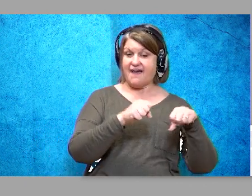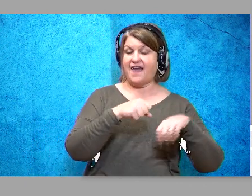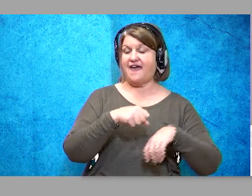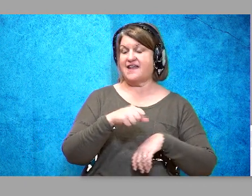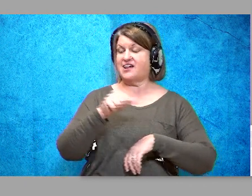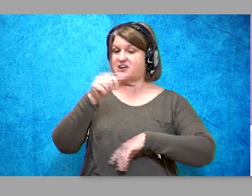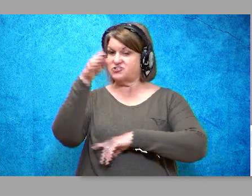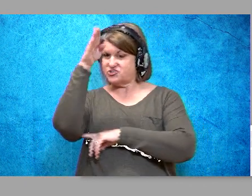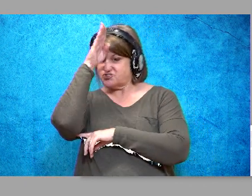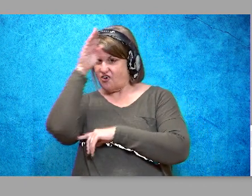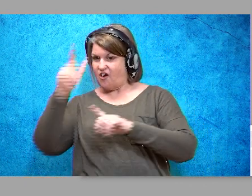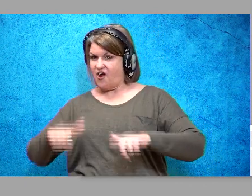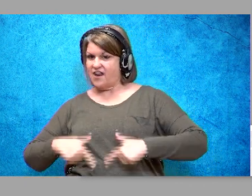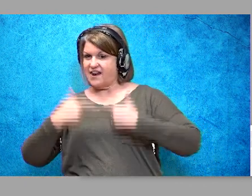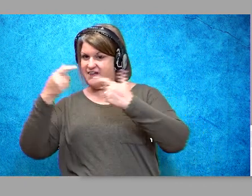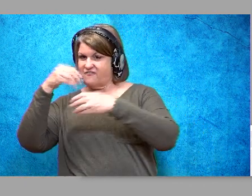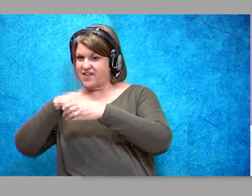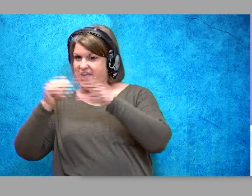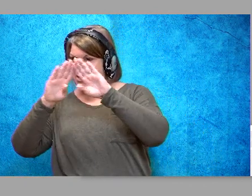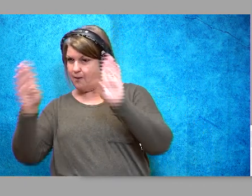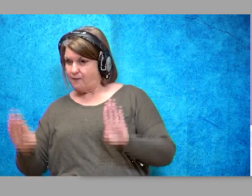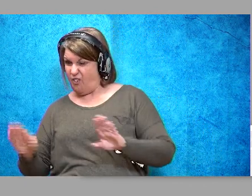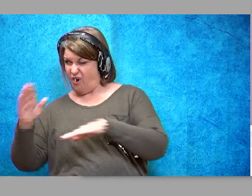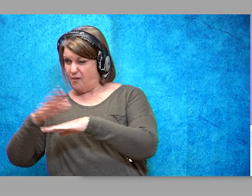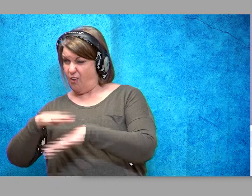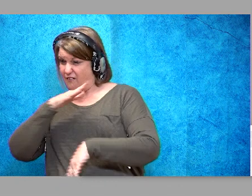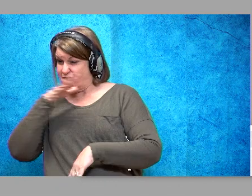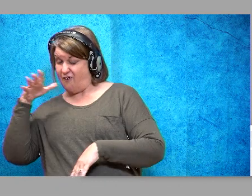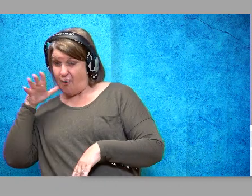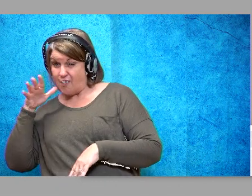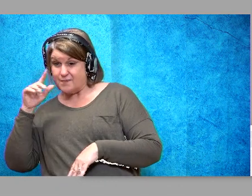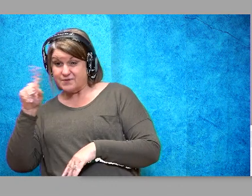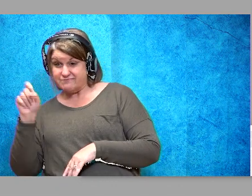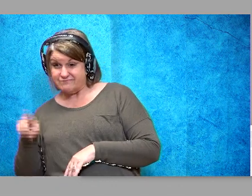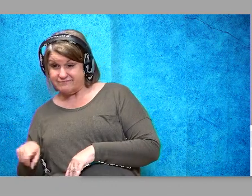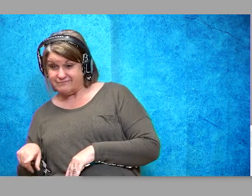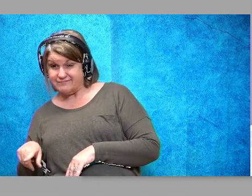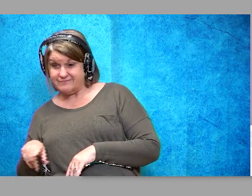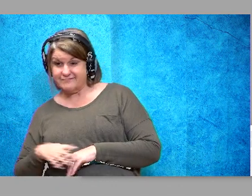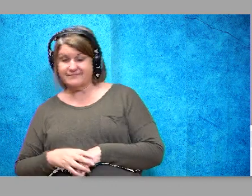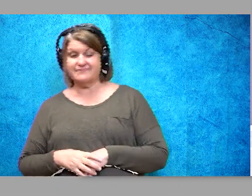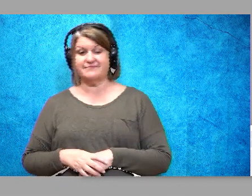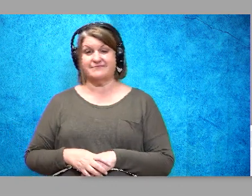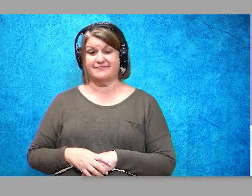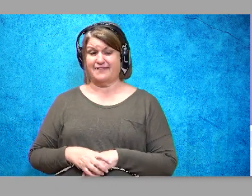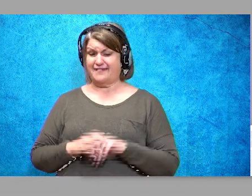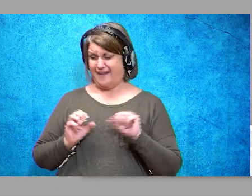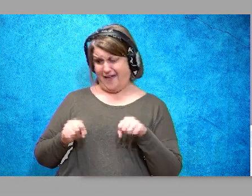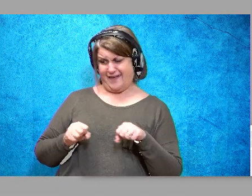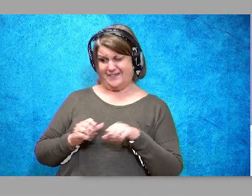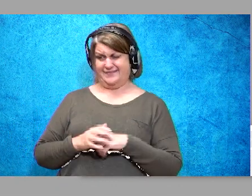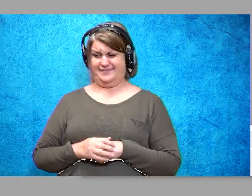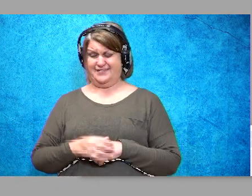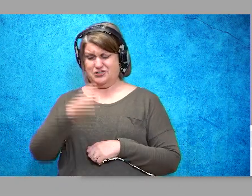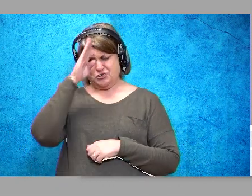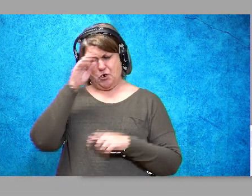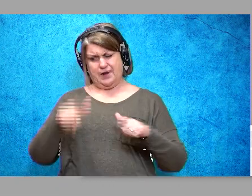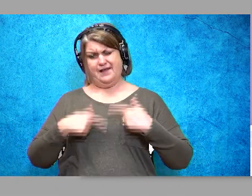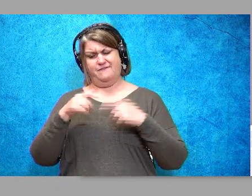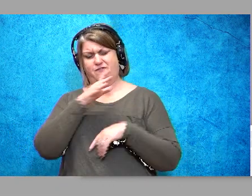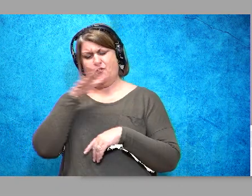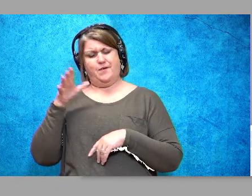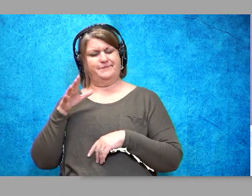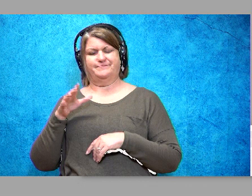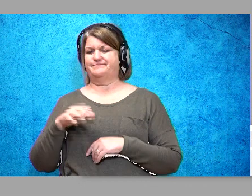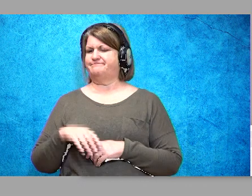shark live in a barn on a farm? Can a shark live in a barn on a farm?